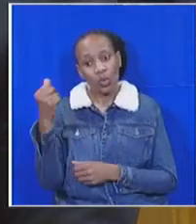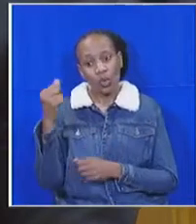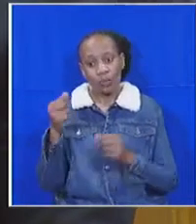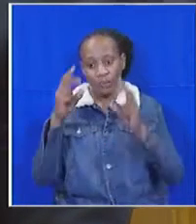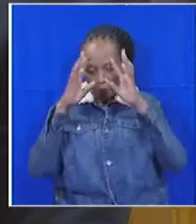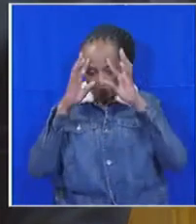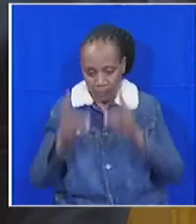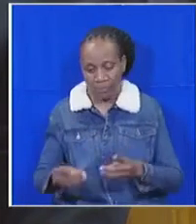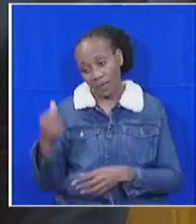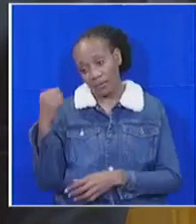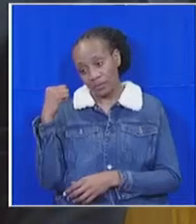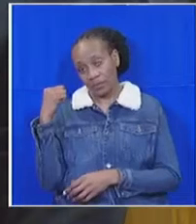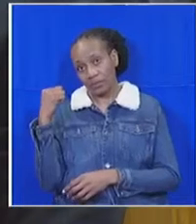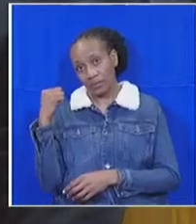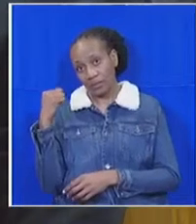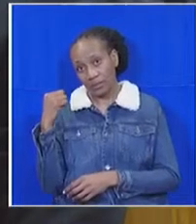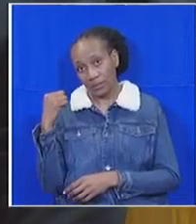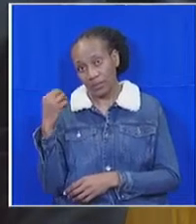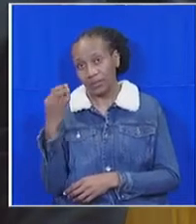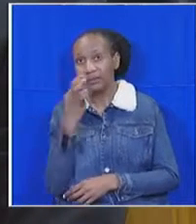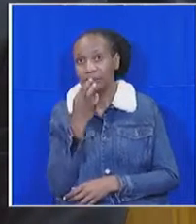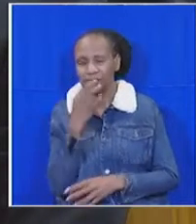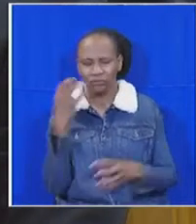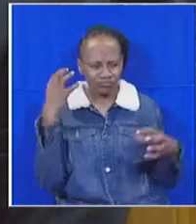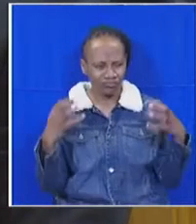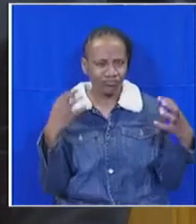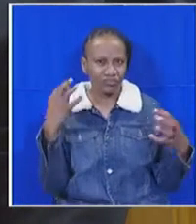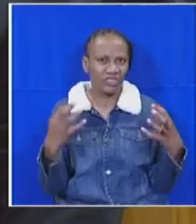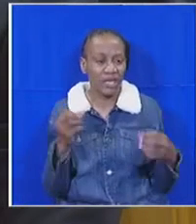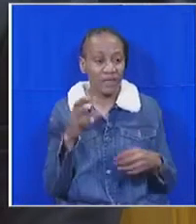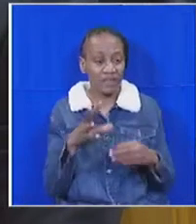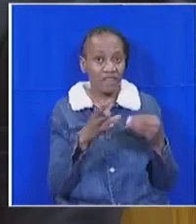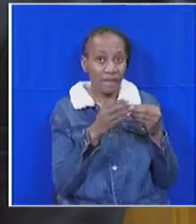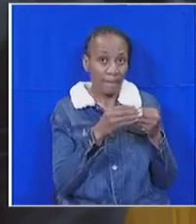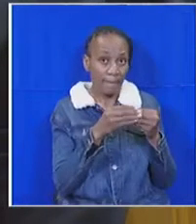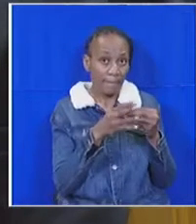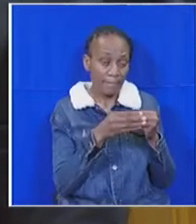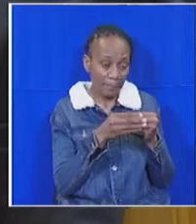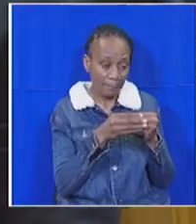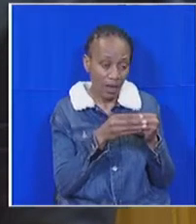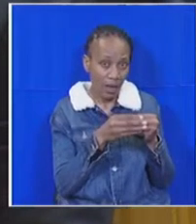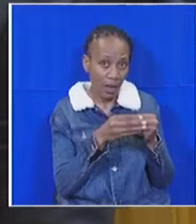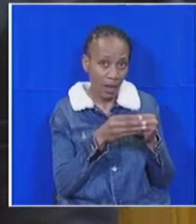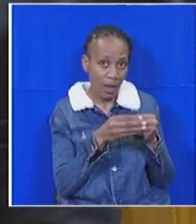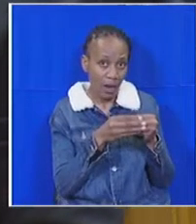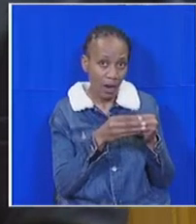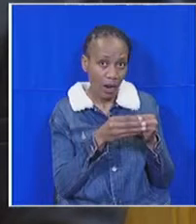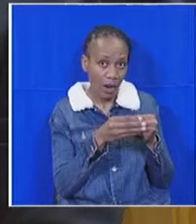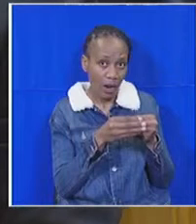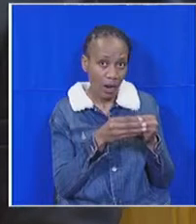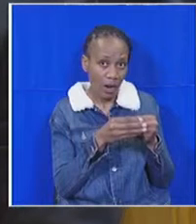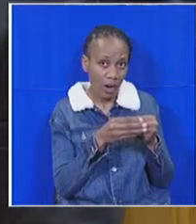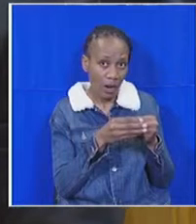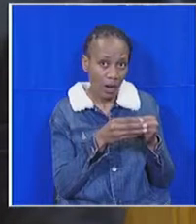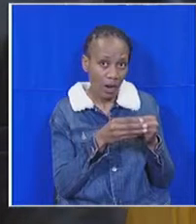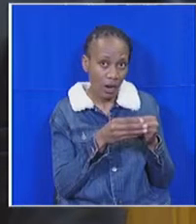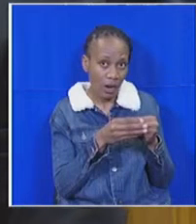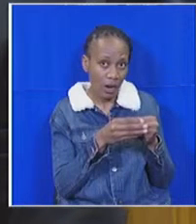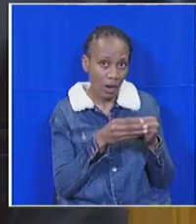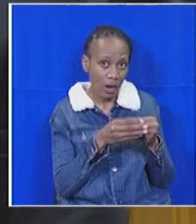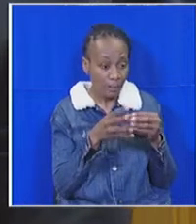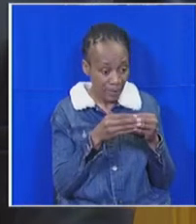yesterday, there remains confusion whether in fact the member in whose, well, I'm referring to the term member academically, is in fact a member